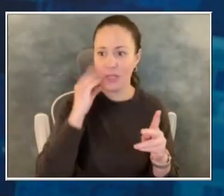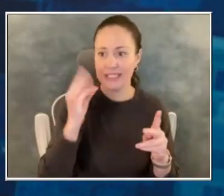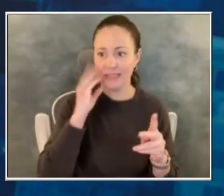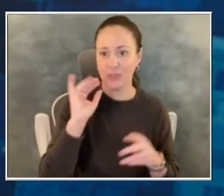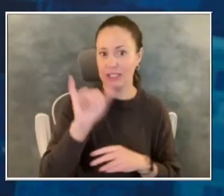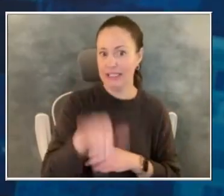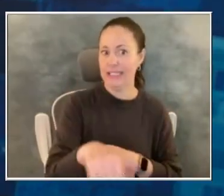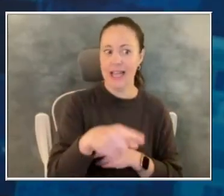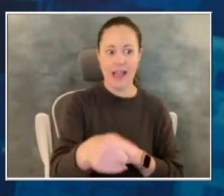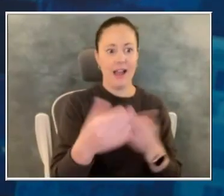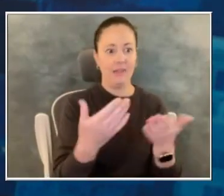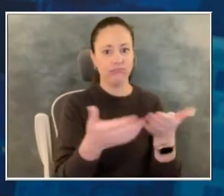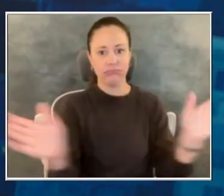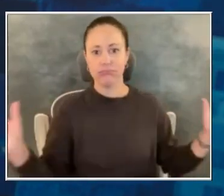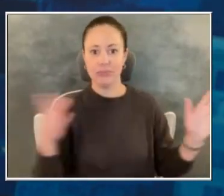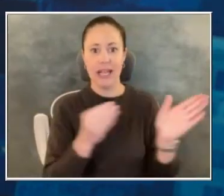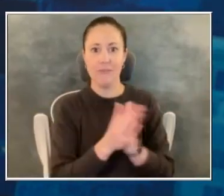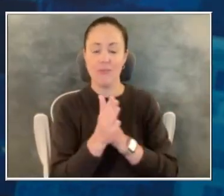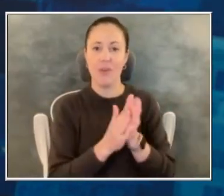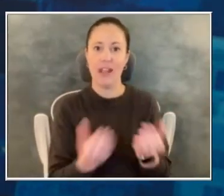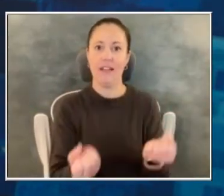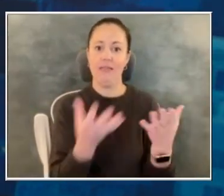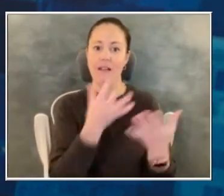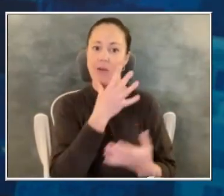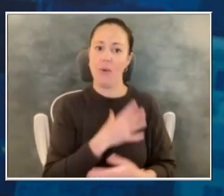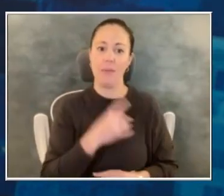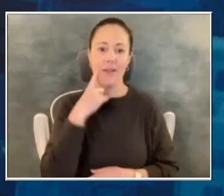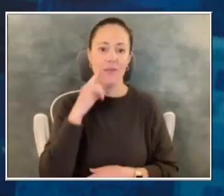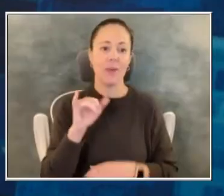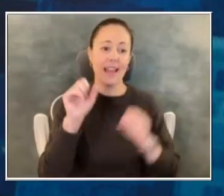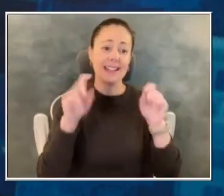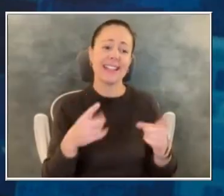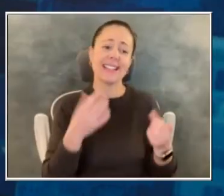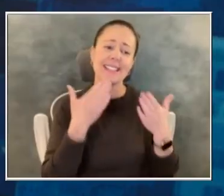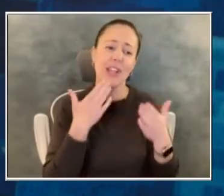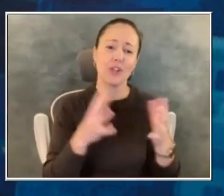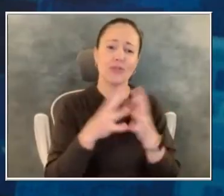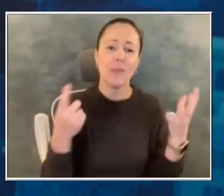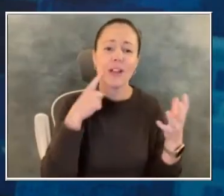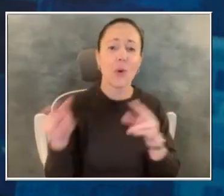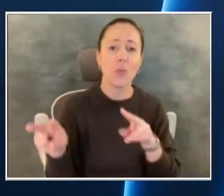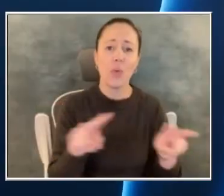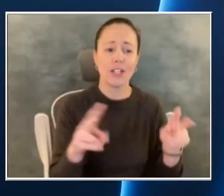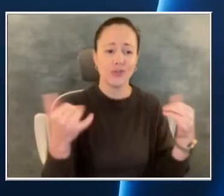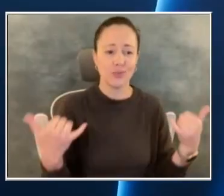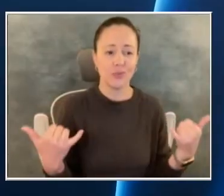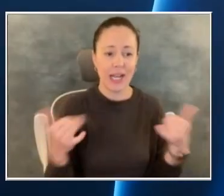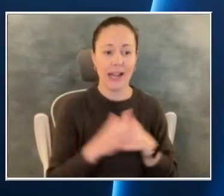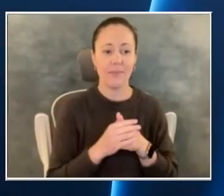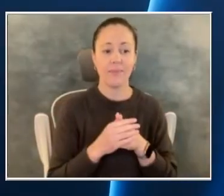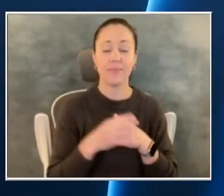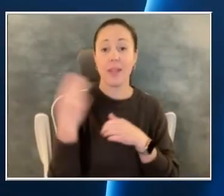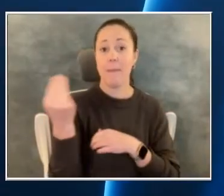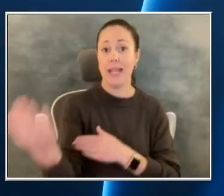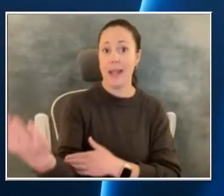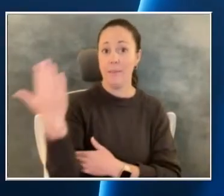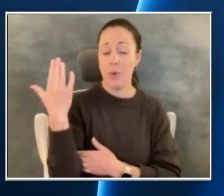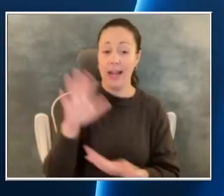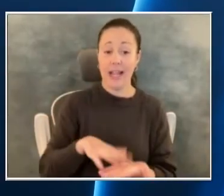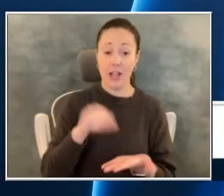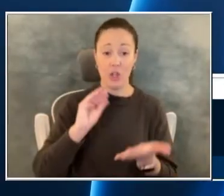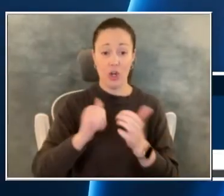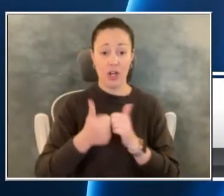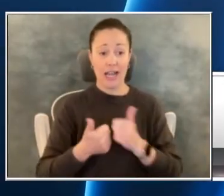a lot of women to get this test. Thank you to our viewers as well. Coming up on Monday morning, learn how living